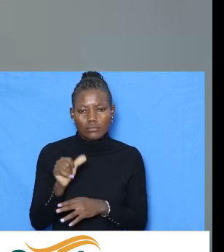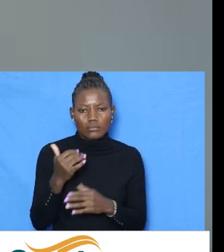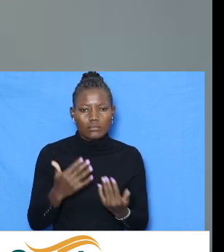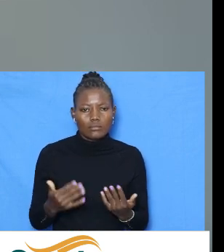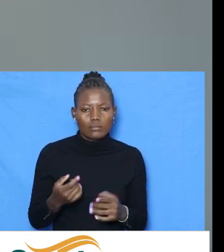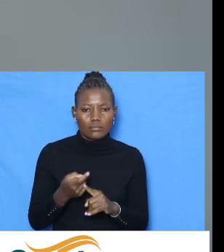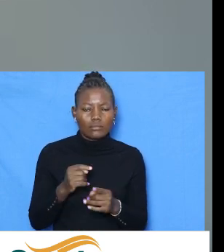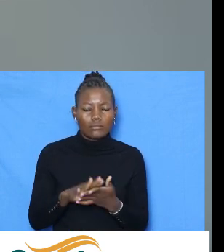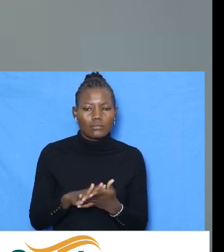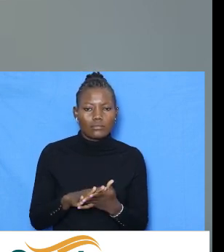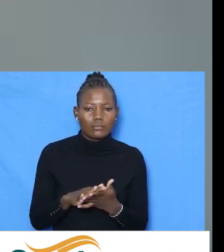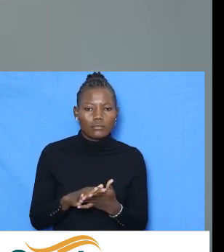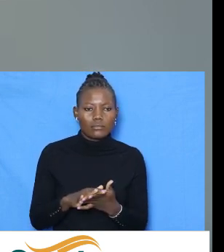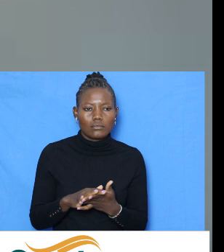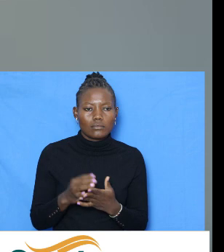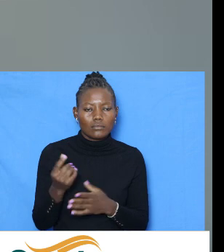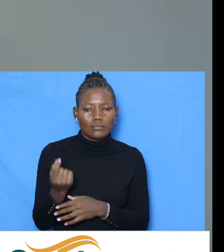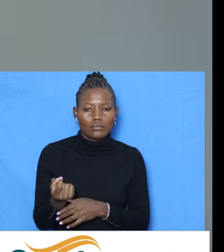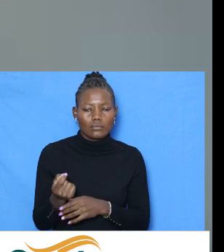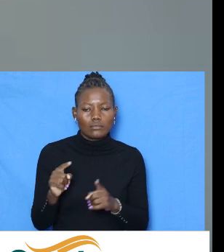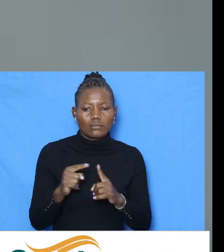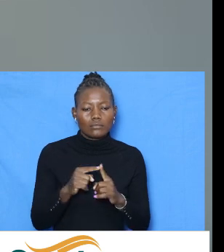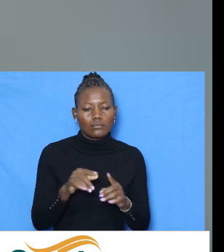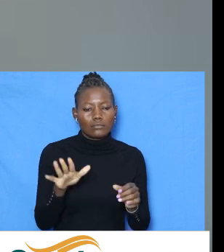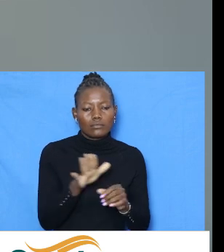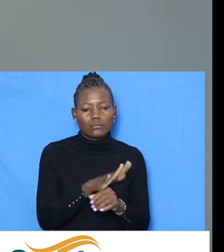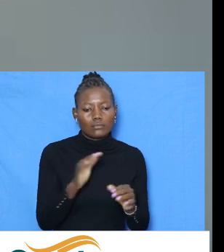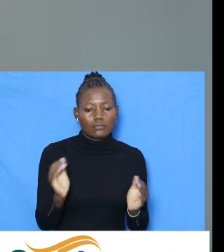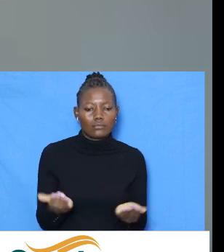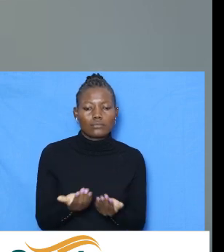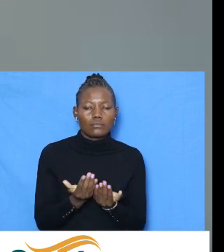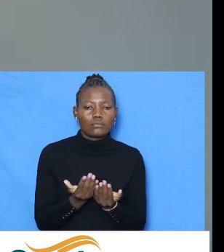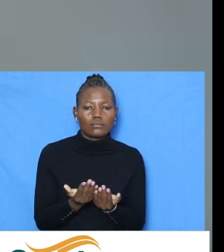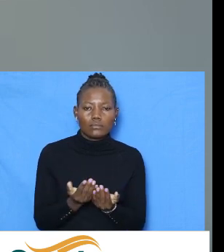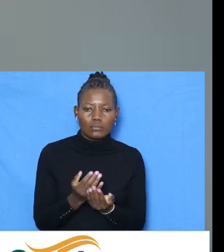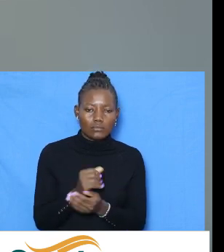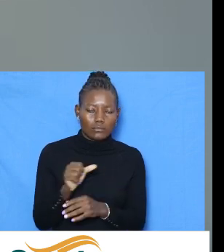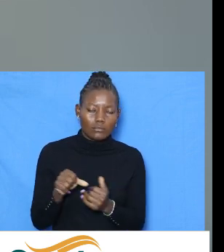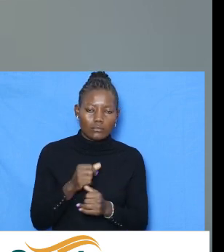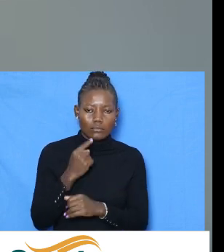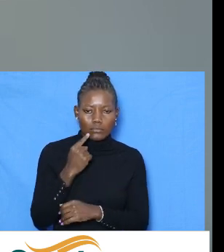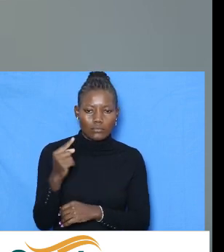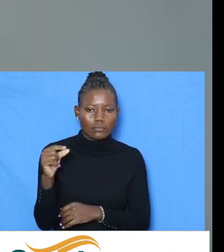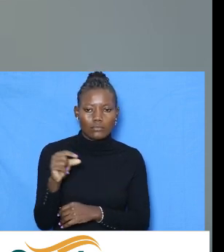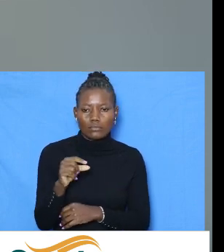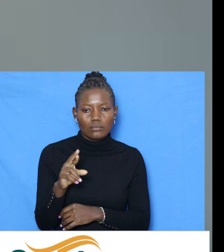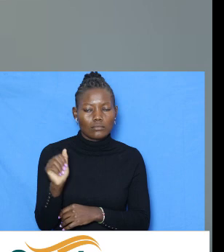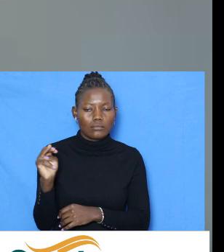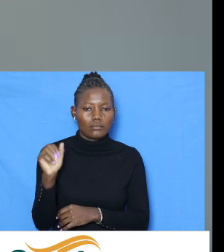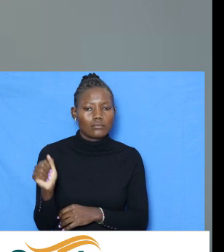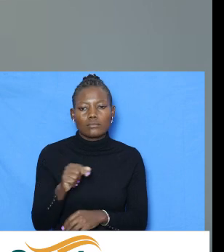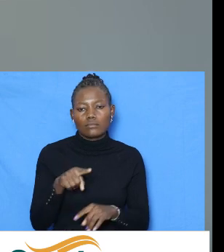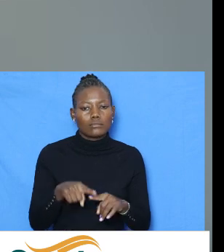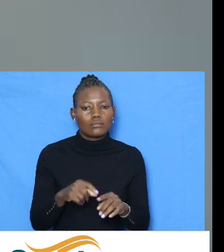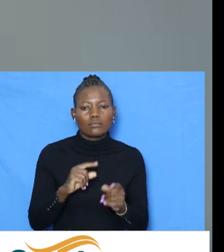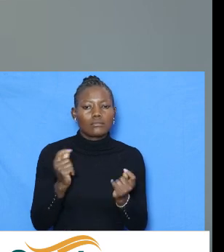from a handful to a sizable bowl, a small bowl of around 100 grams. So it would depend with the type of